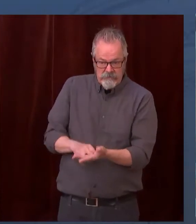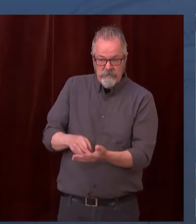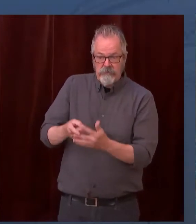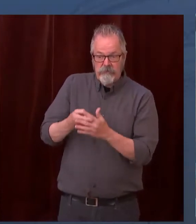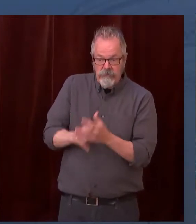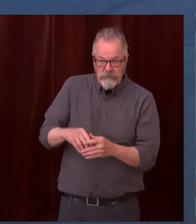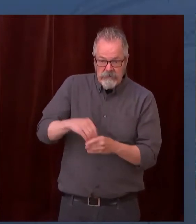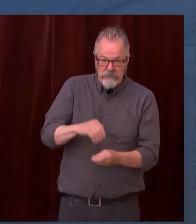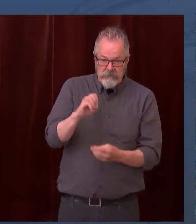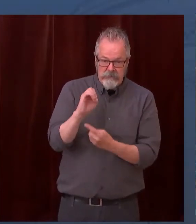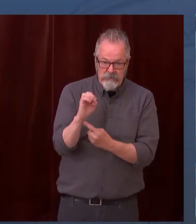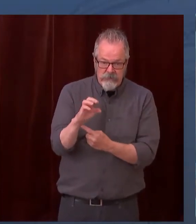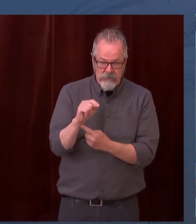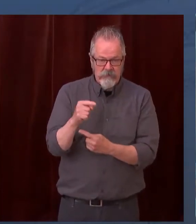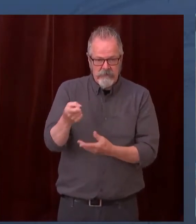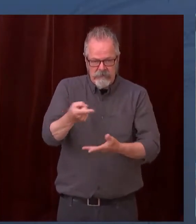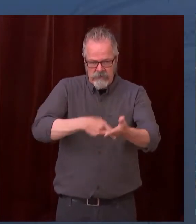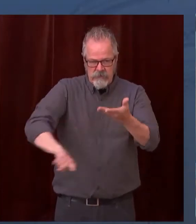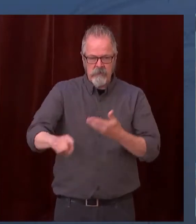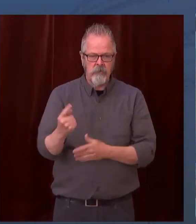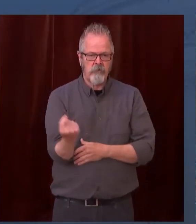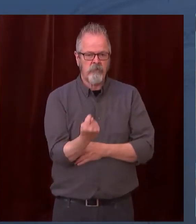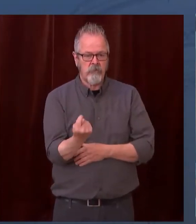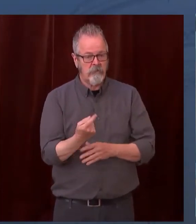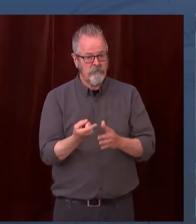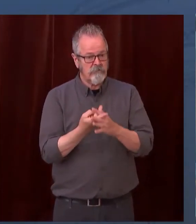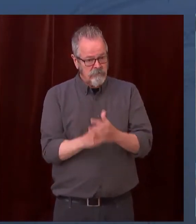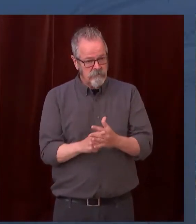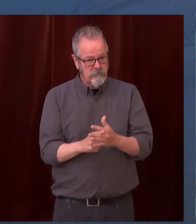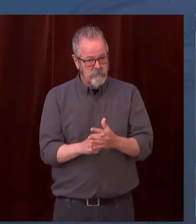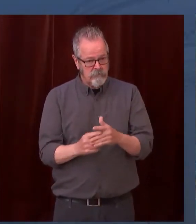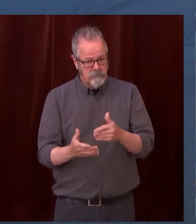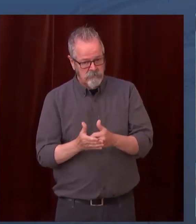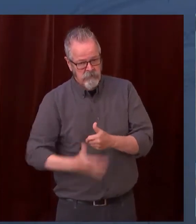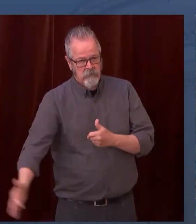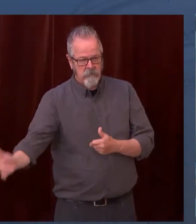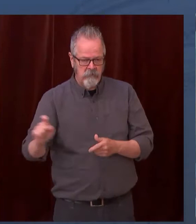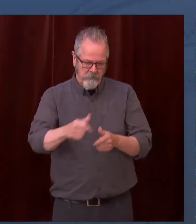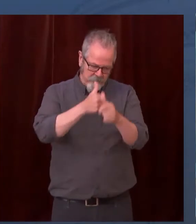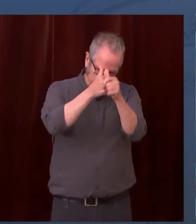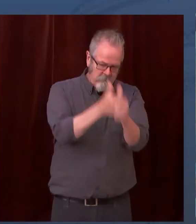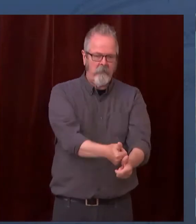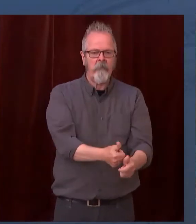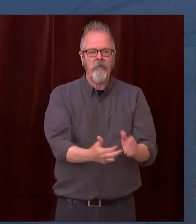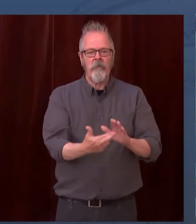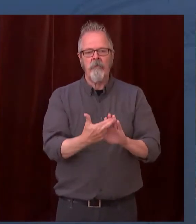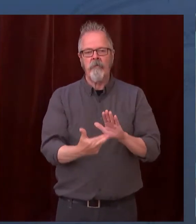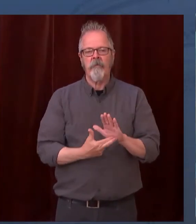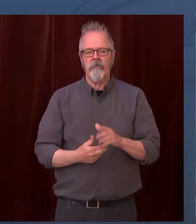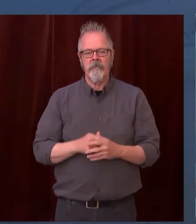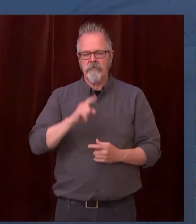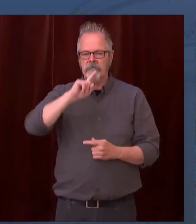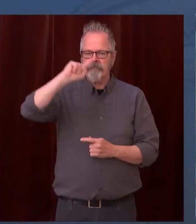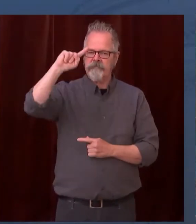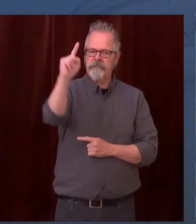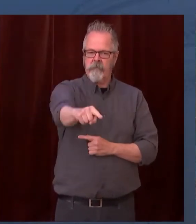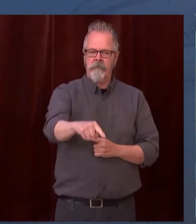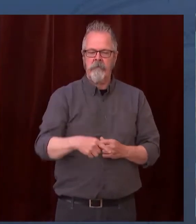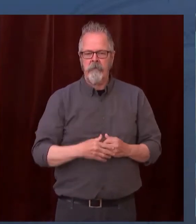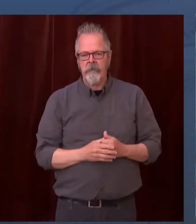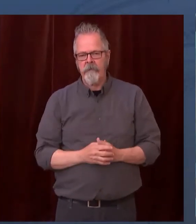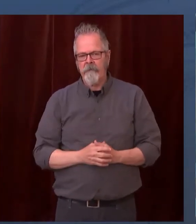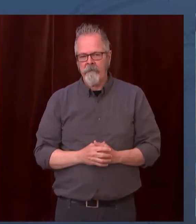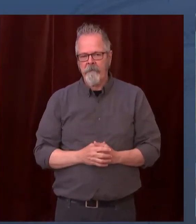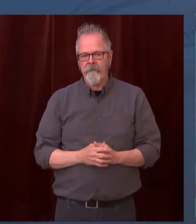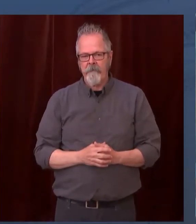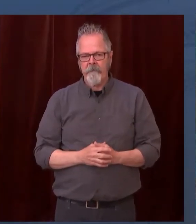that somewhere between 20 and 40% of cases are asymptomatic, meaning that they don't show any symptoms, but people can still pass the